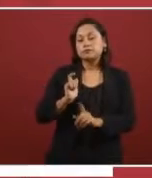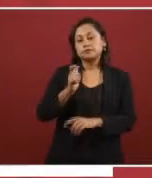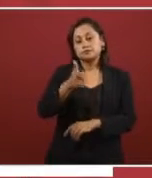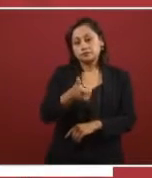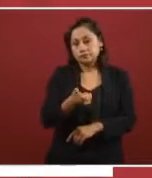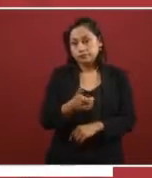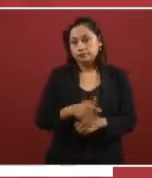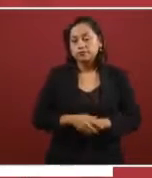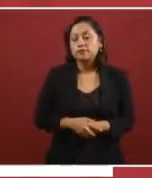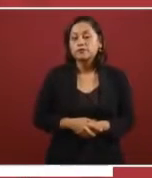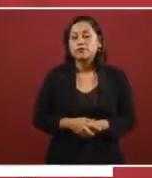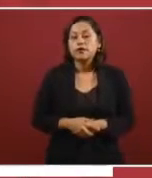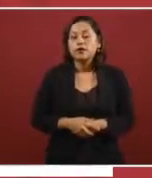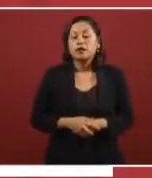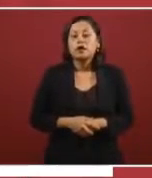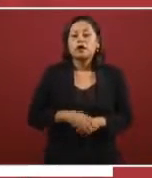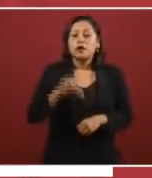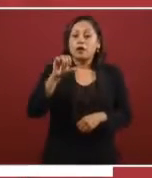million pesos for him.